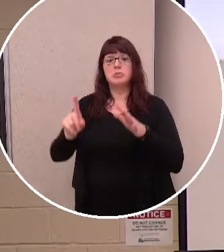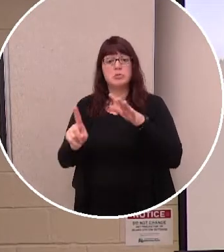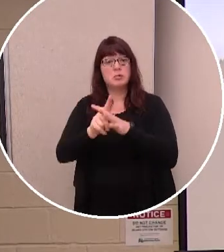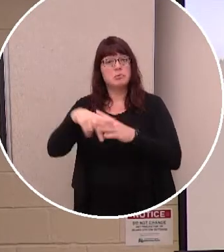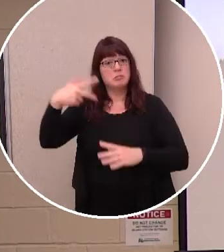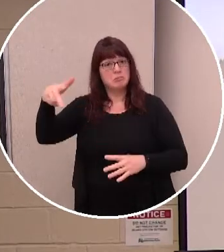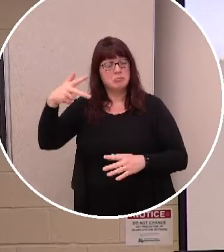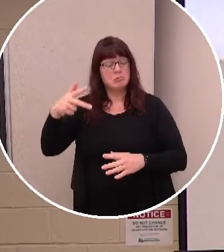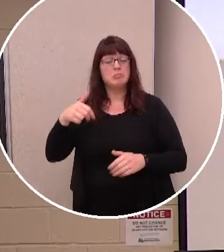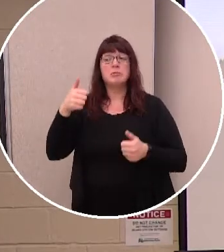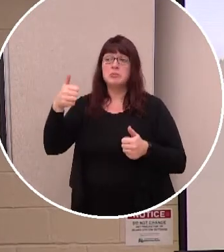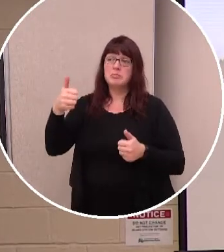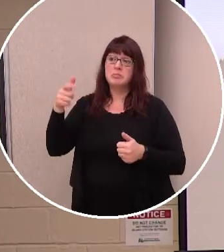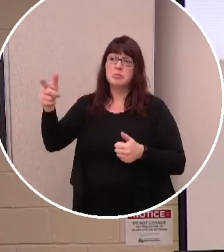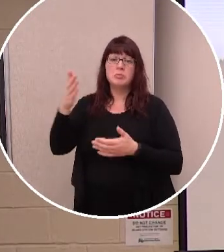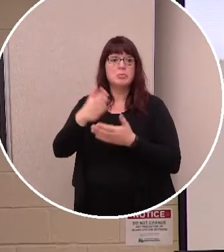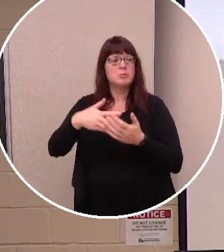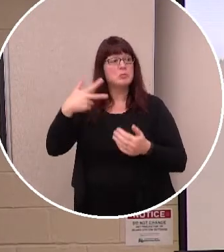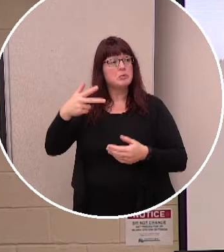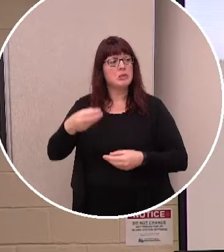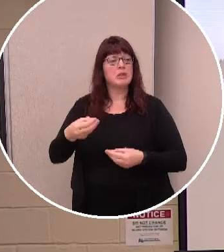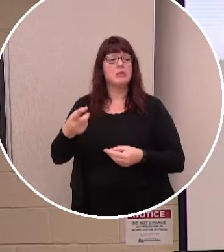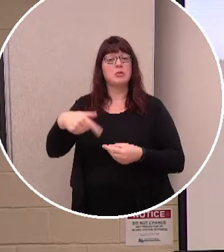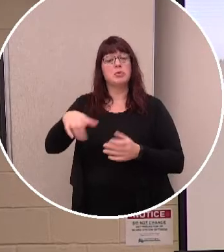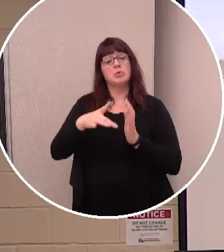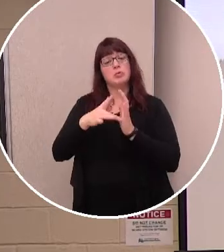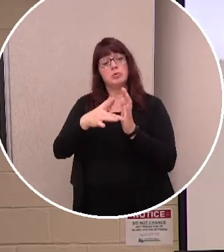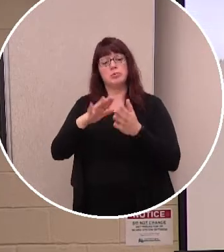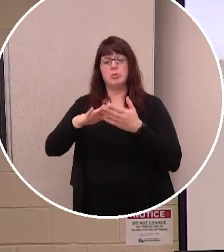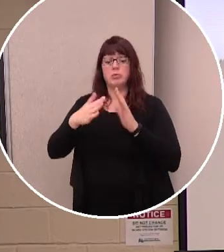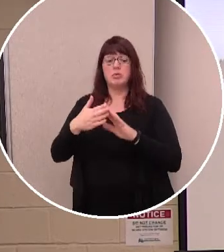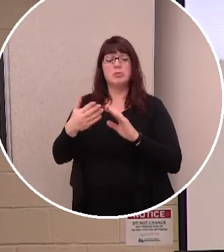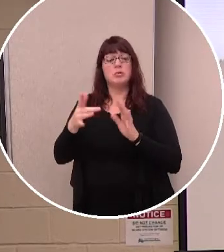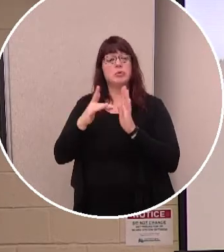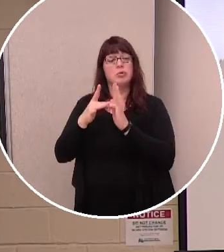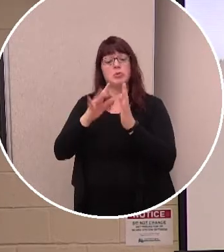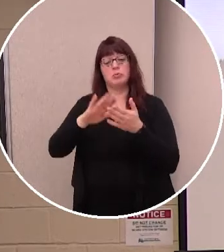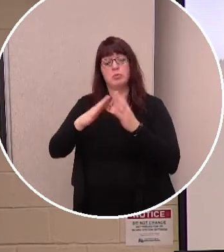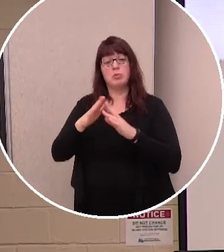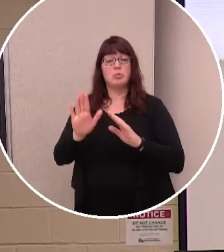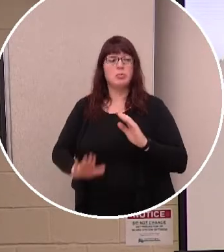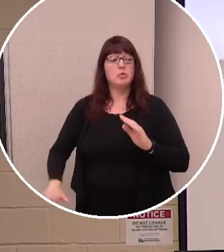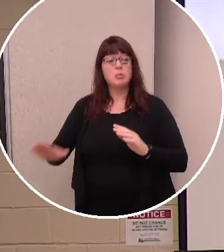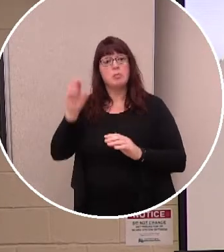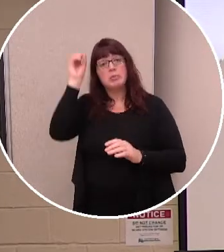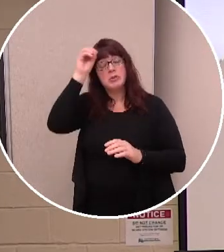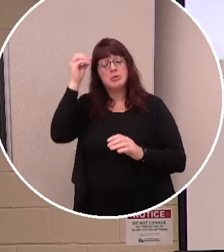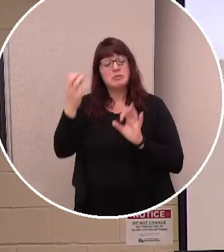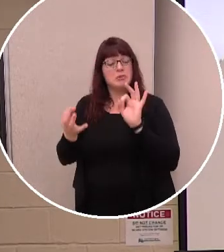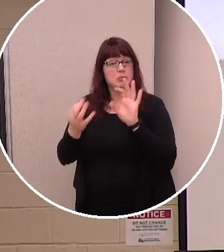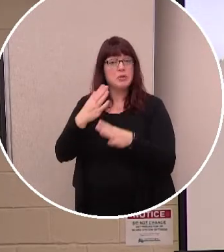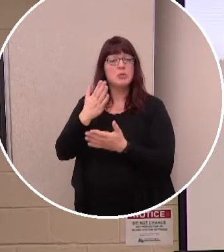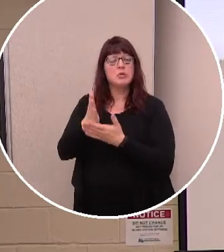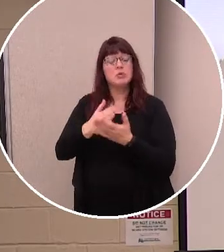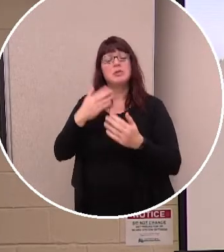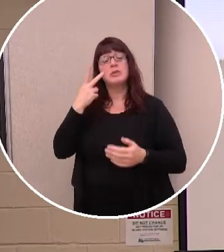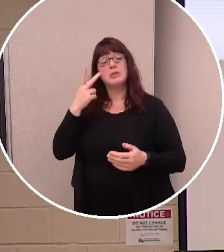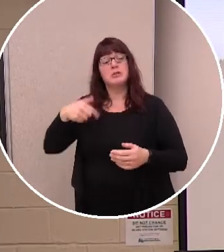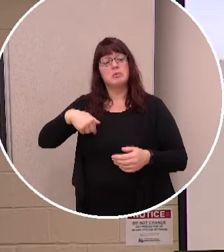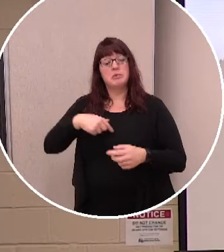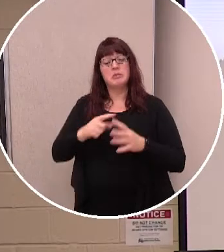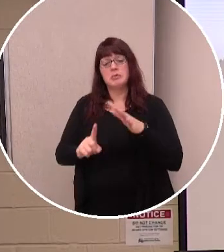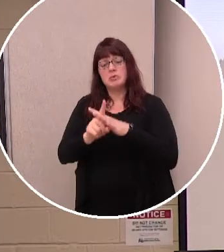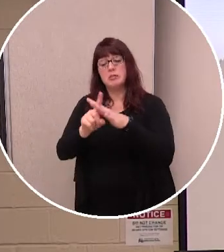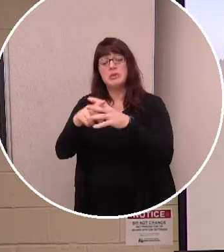and giving us a voice within the community, of feedback to the community of the activities that we do and some of the important issues that